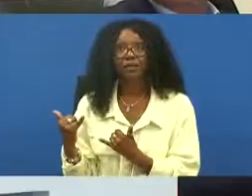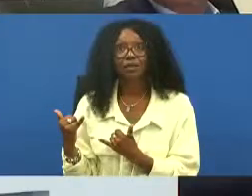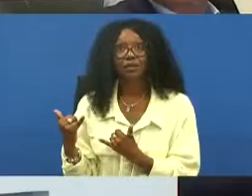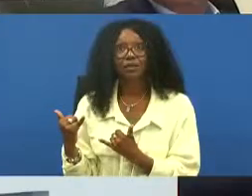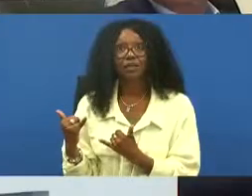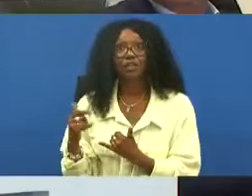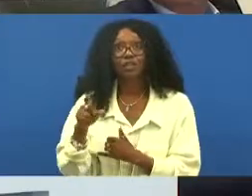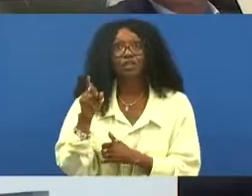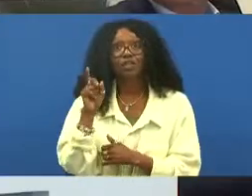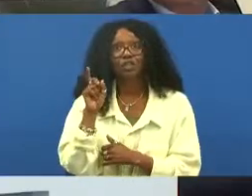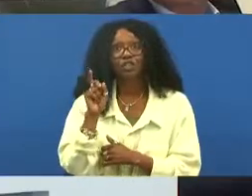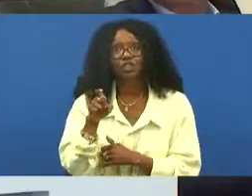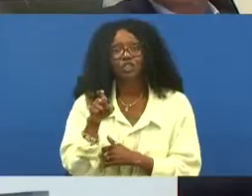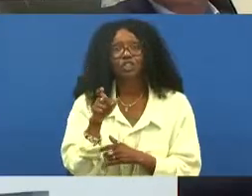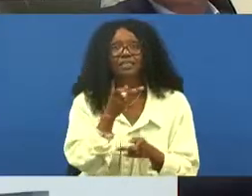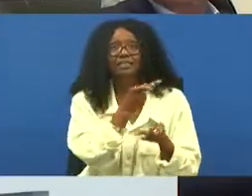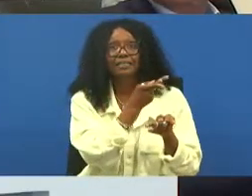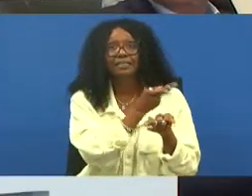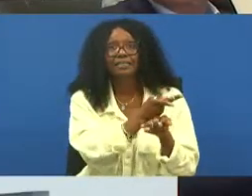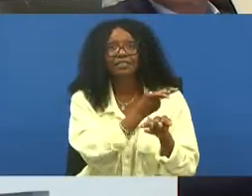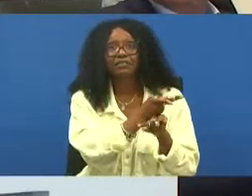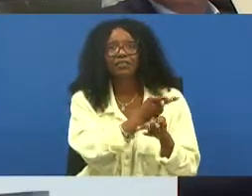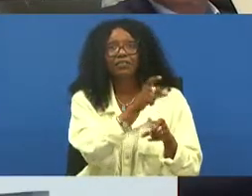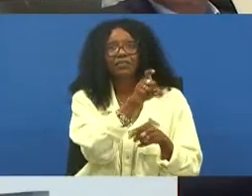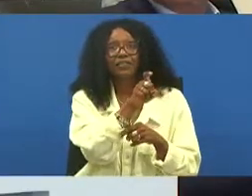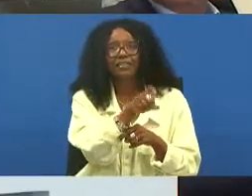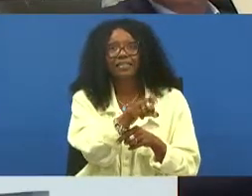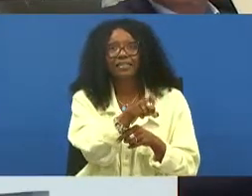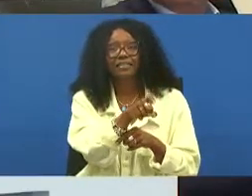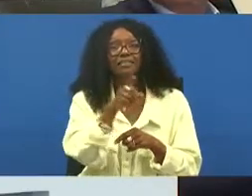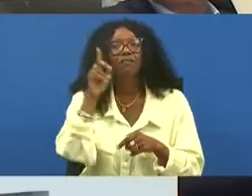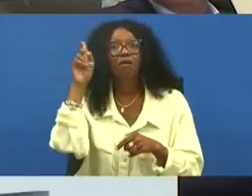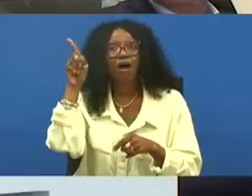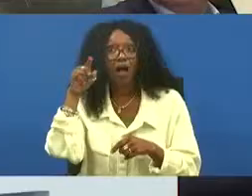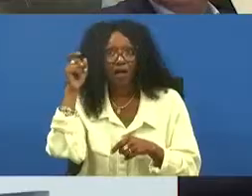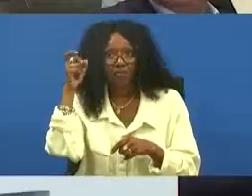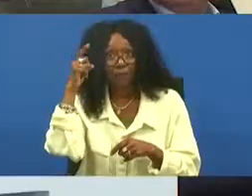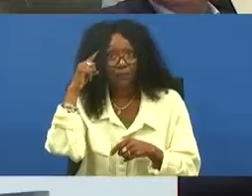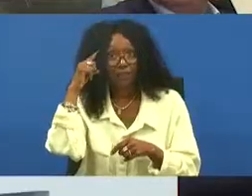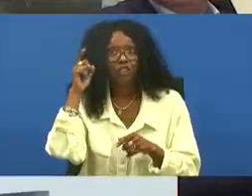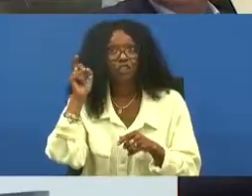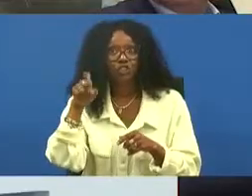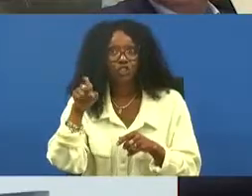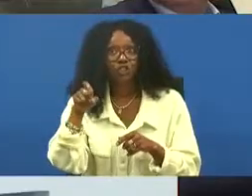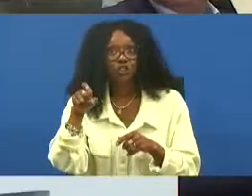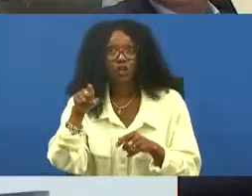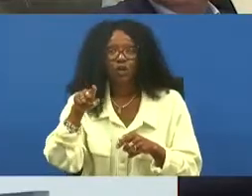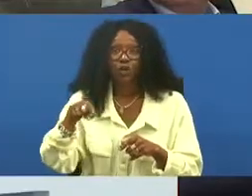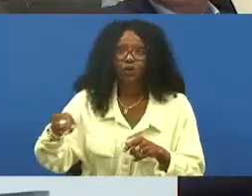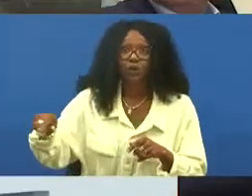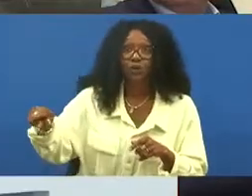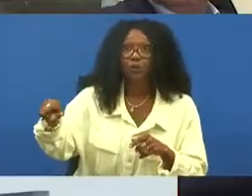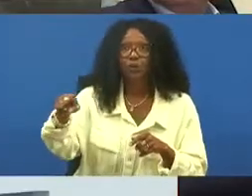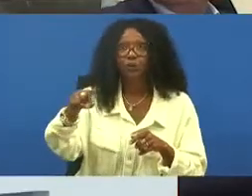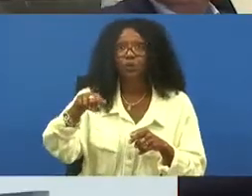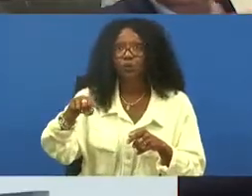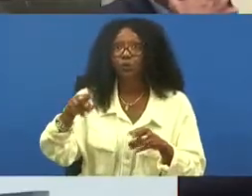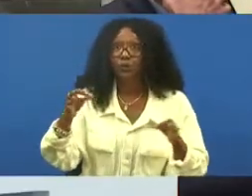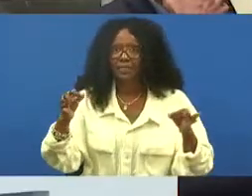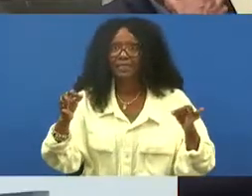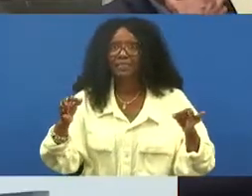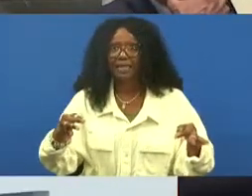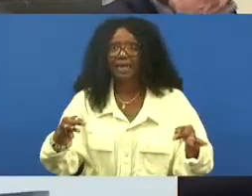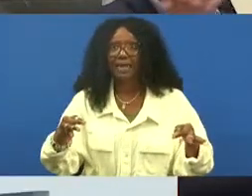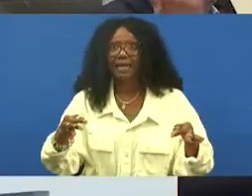in a direction to take care of the needs of the government. And you all are the decision makers in Baton